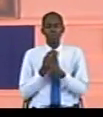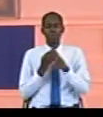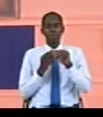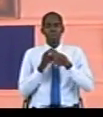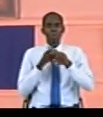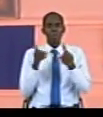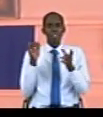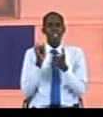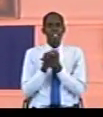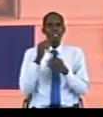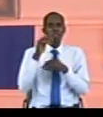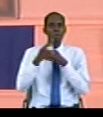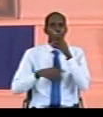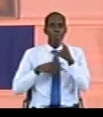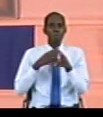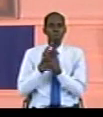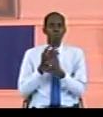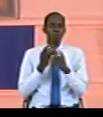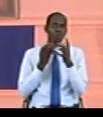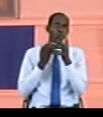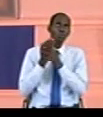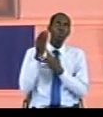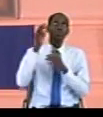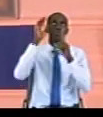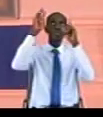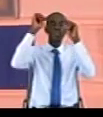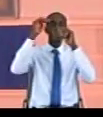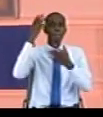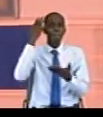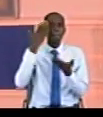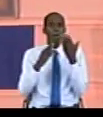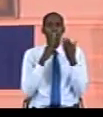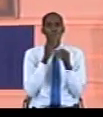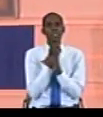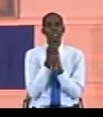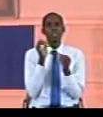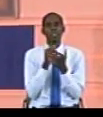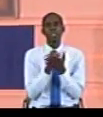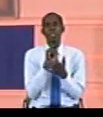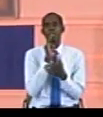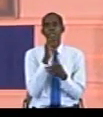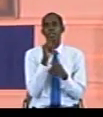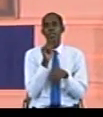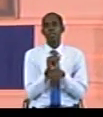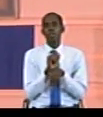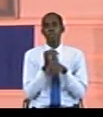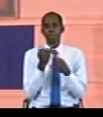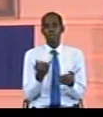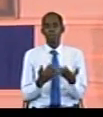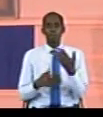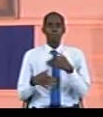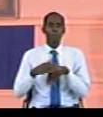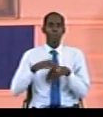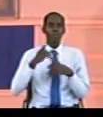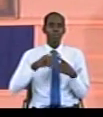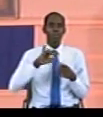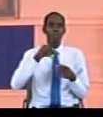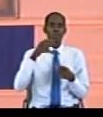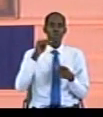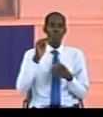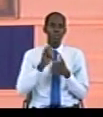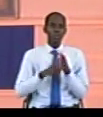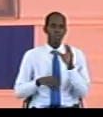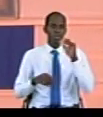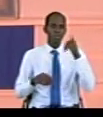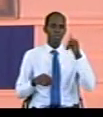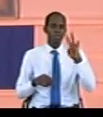him might be saved. That's the work. That's the work. And come back now to John 17. You understand when he